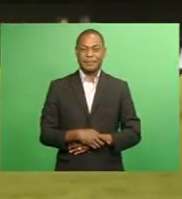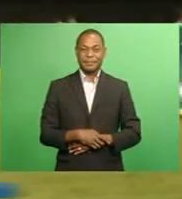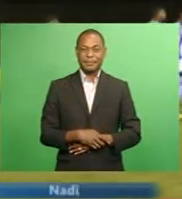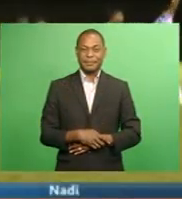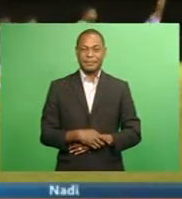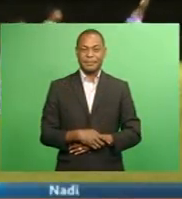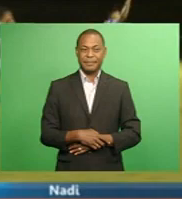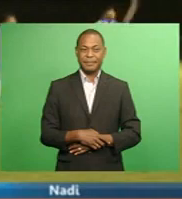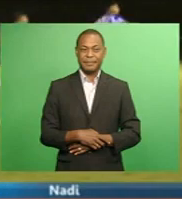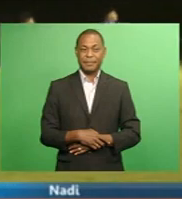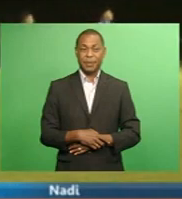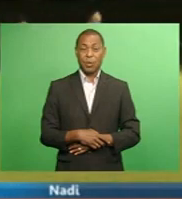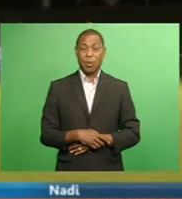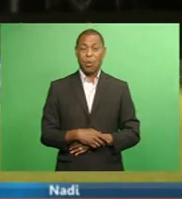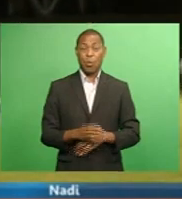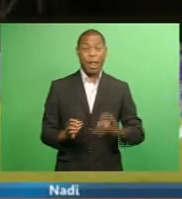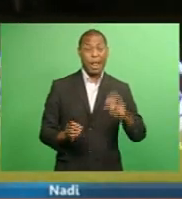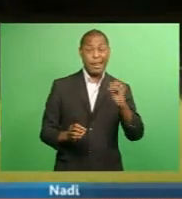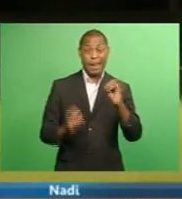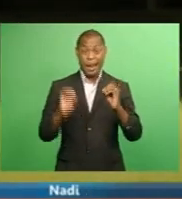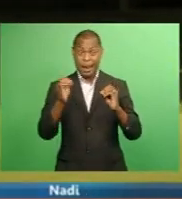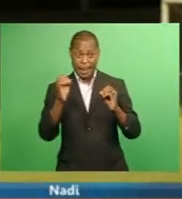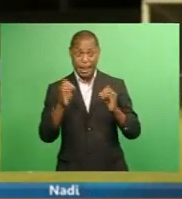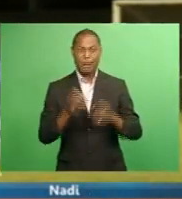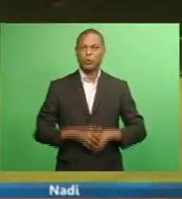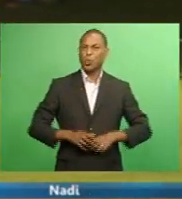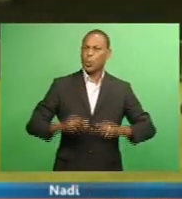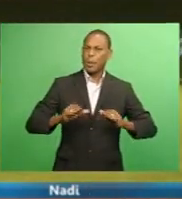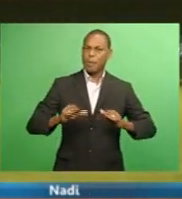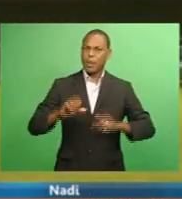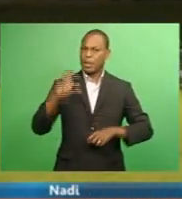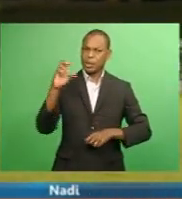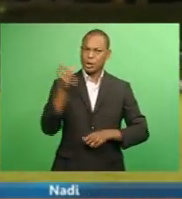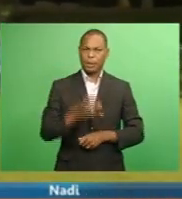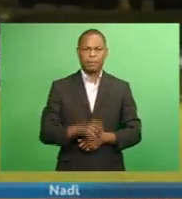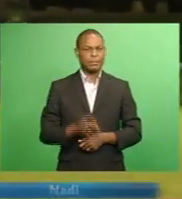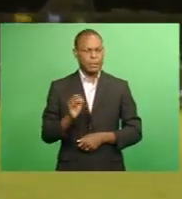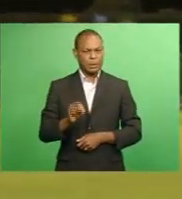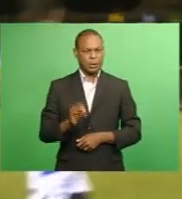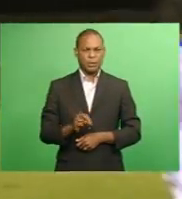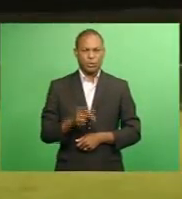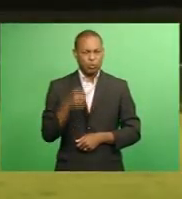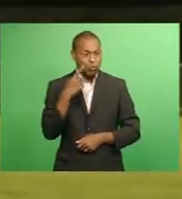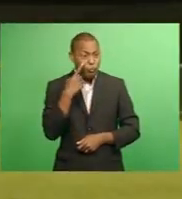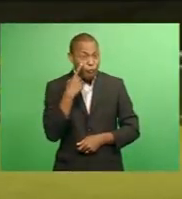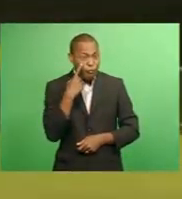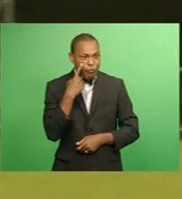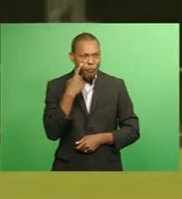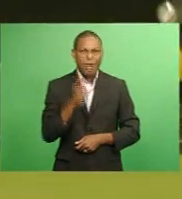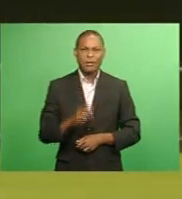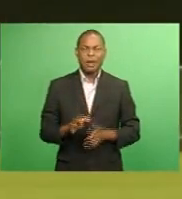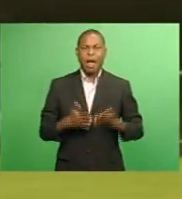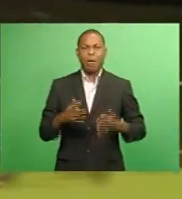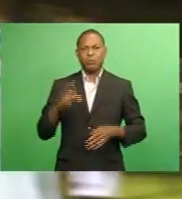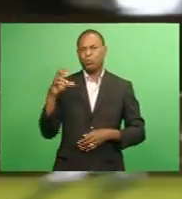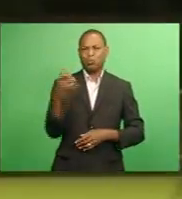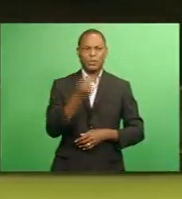Locked 0-0 after the first half, the defending champs needed to find a spark in order to lay the platform for their campaign.